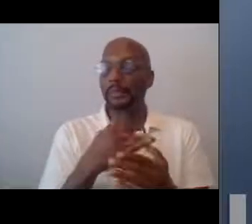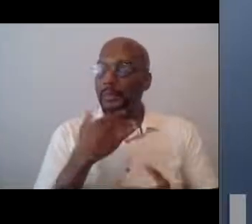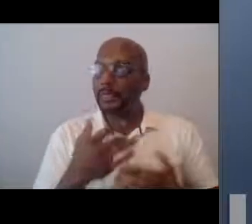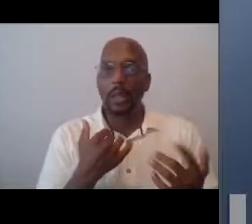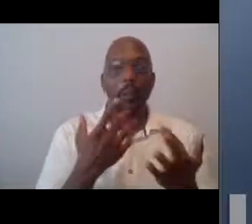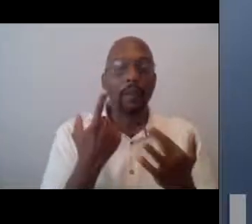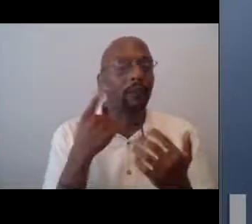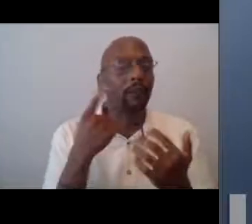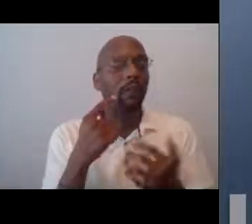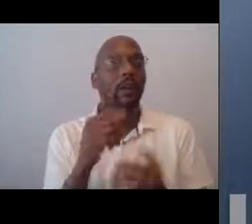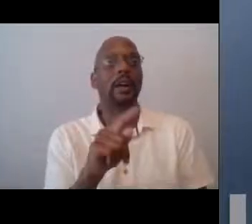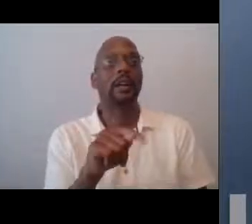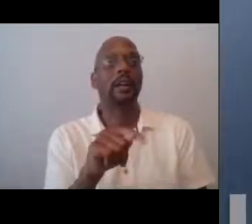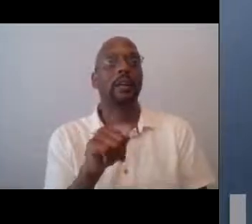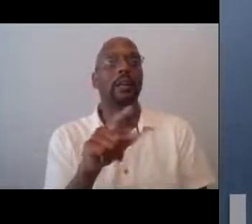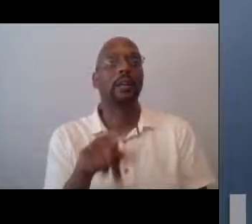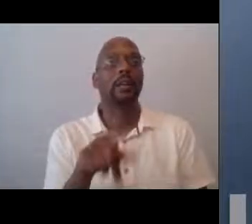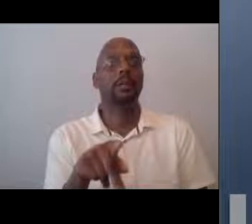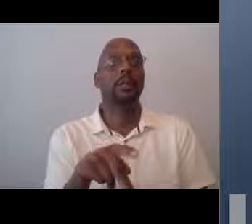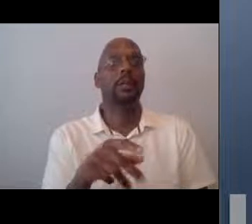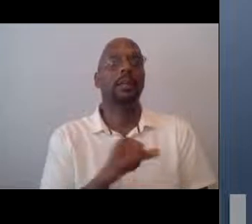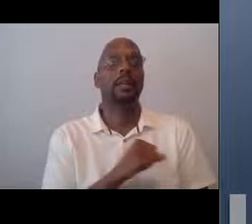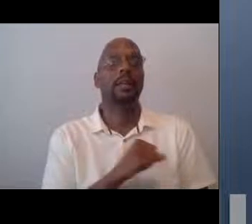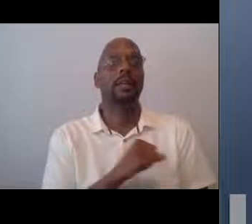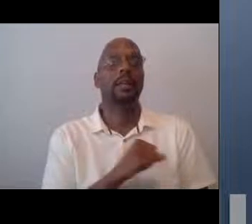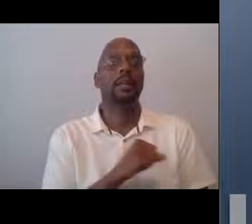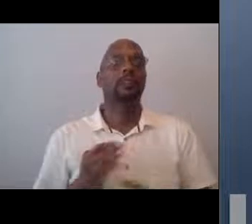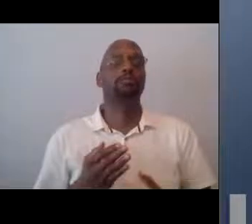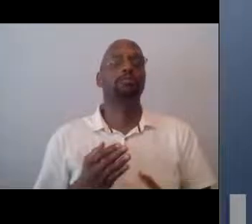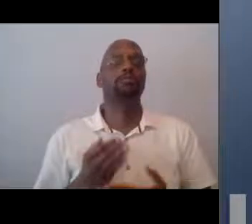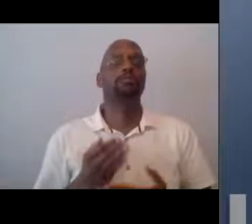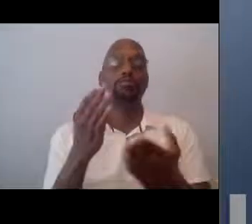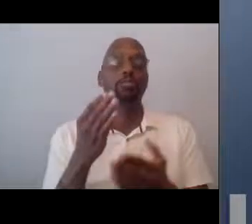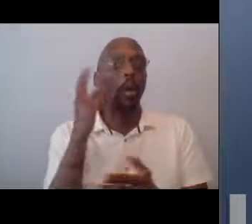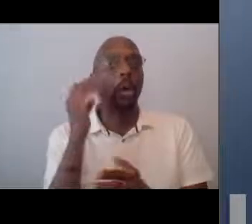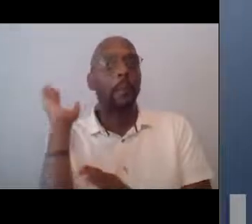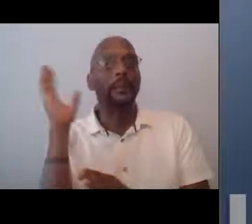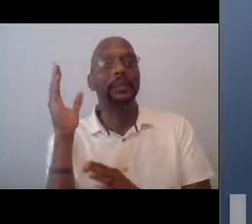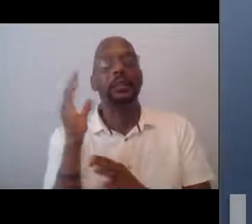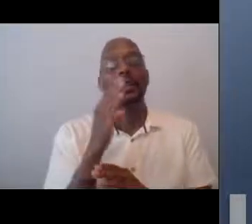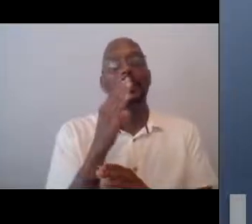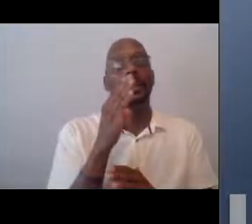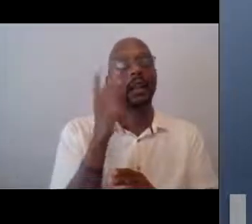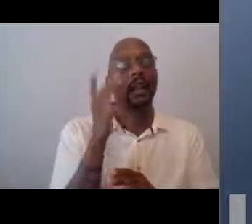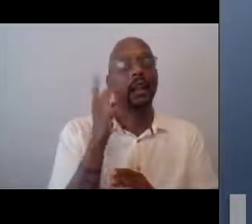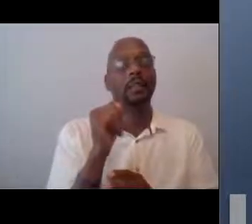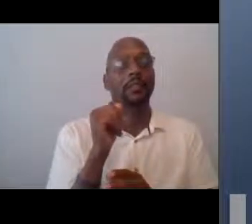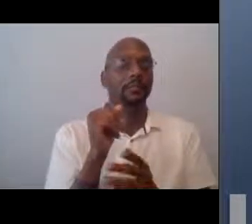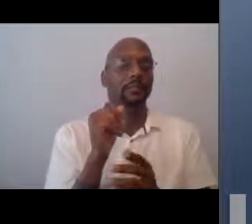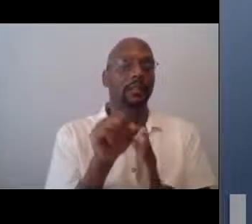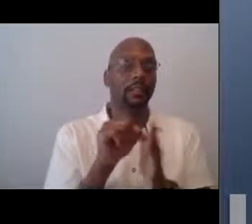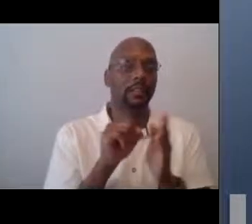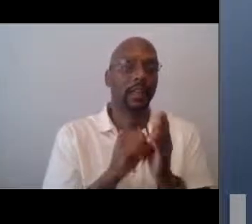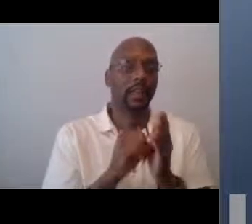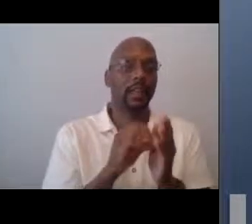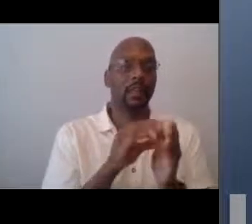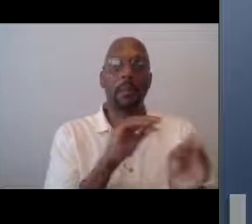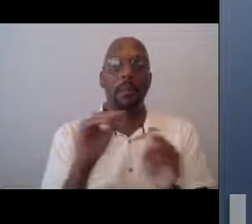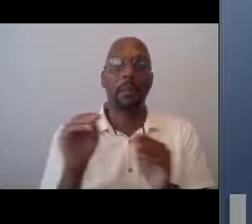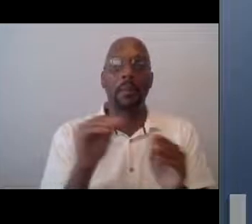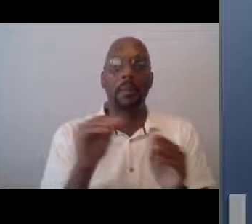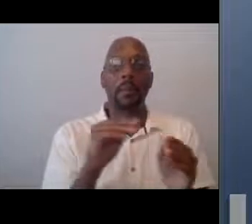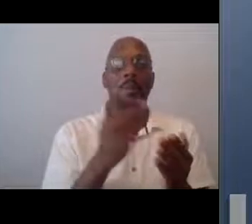ATP staff recommendations. We heard presentations on the California Freight Mobility Plan update and the Caltrans Equity